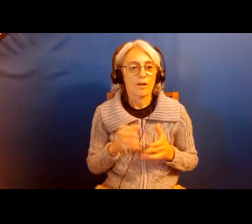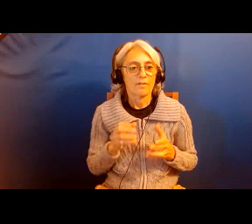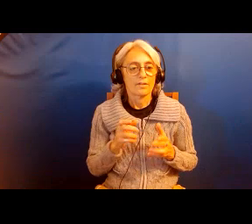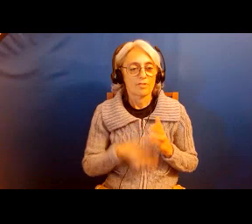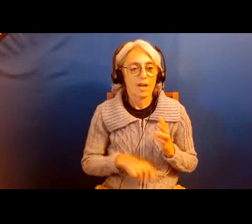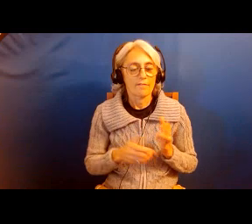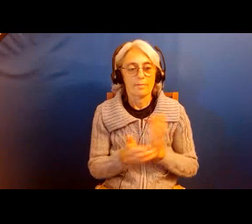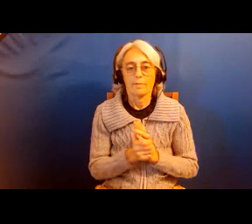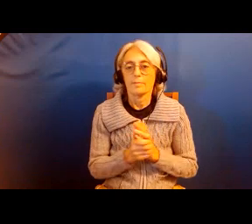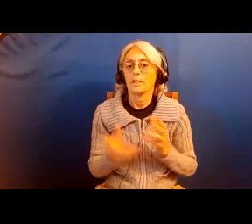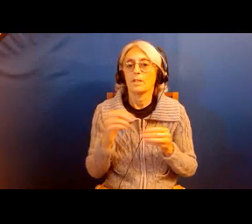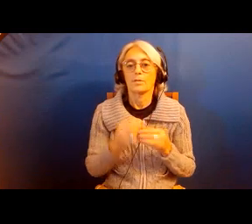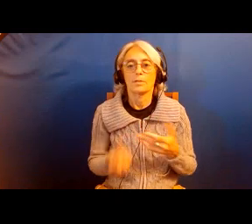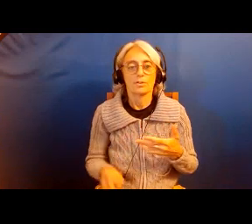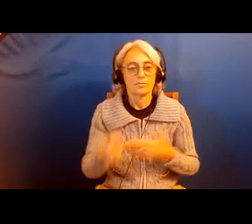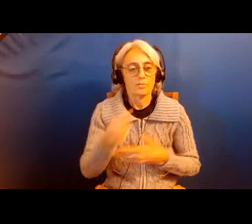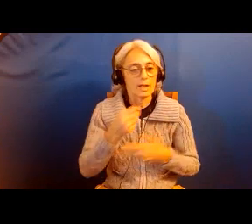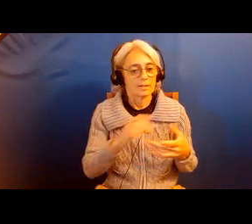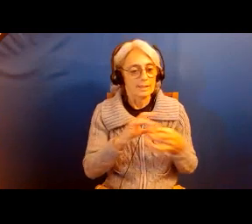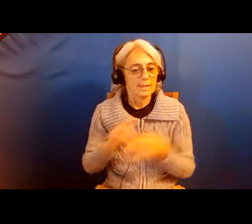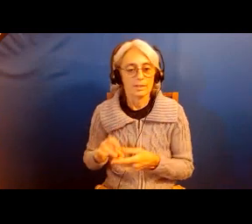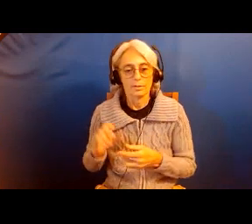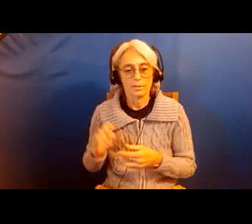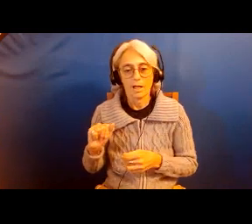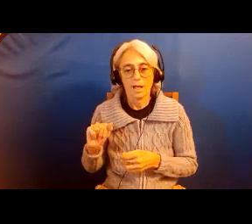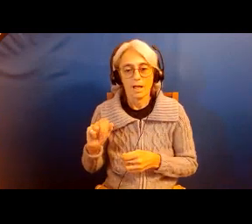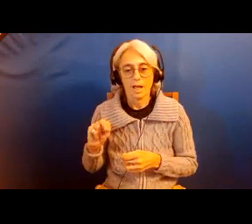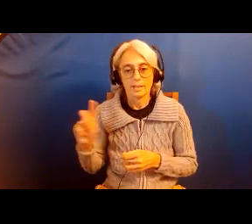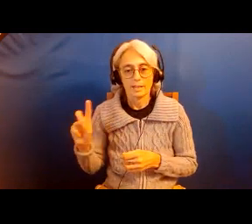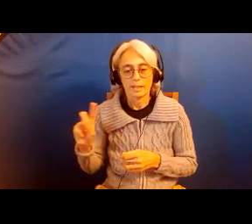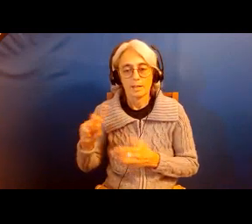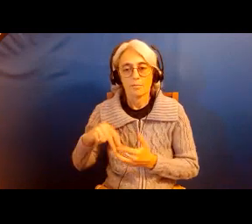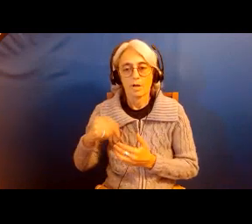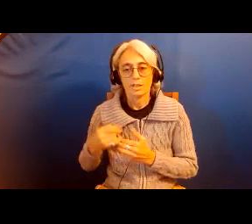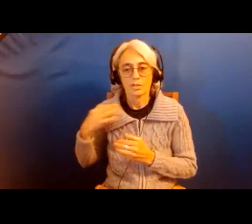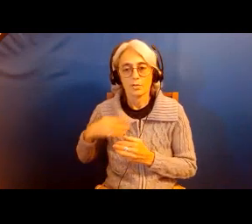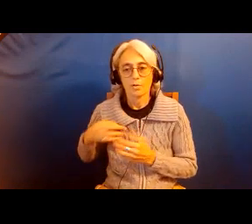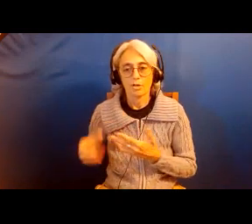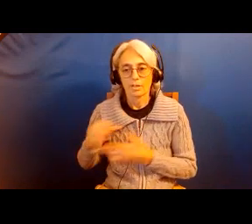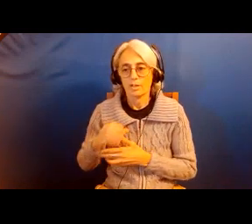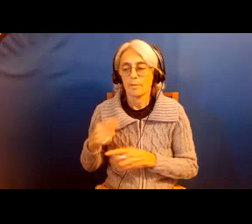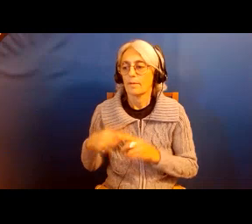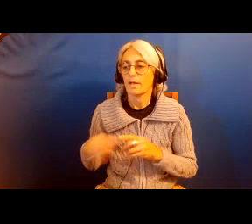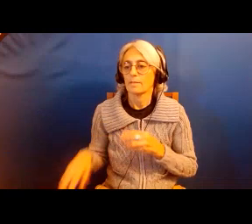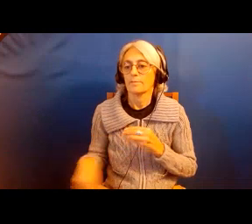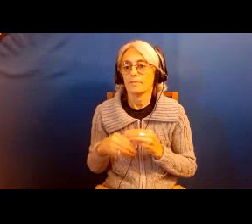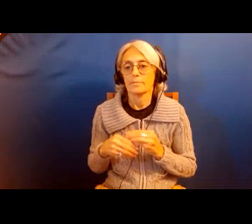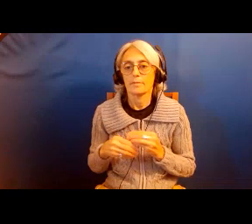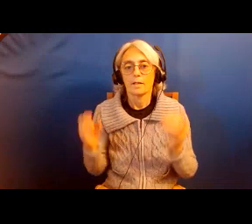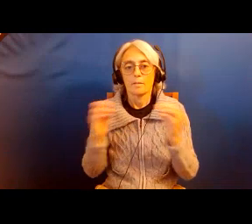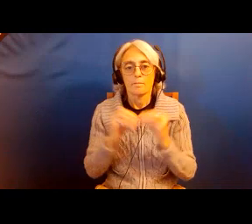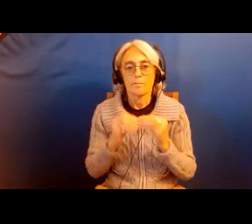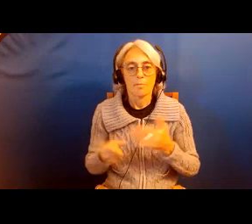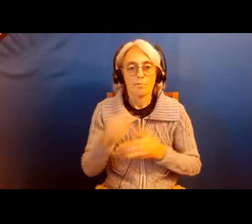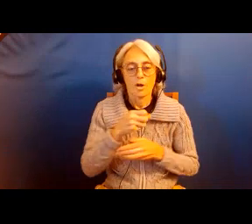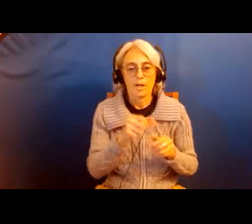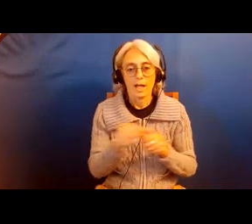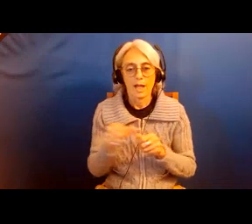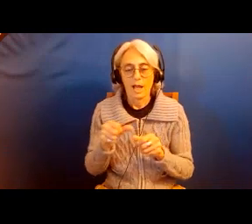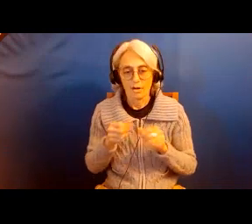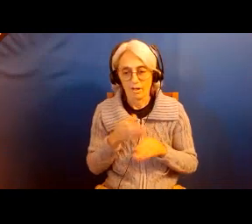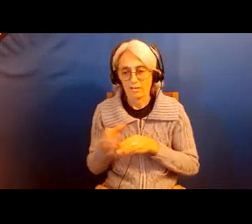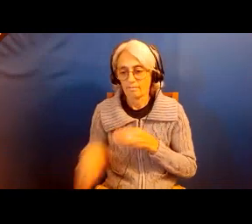priority matrix to the A&D project scoring criteria, as well as introducing the expanded priority areas to include